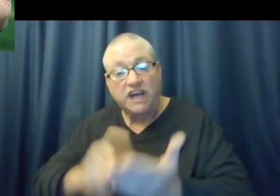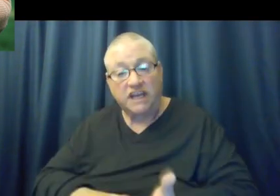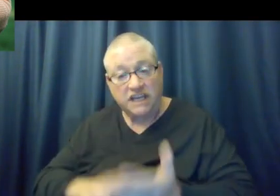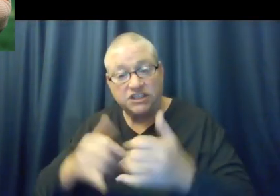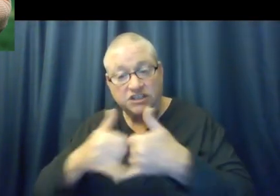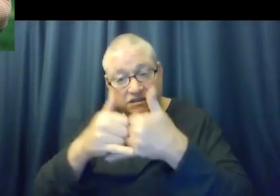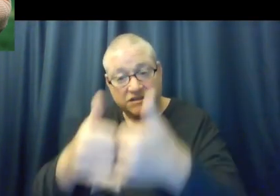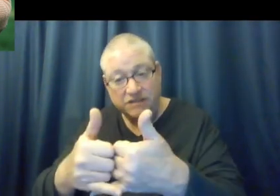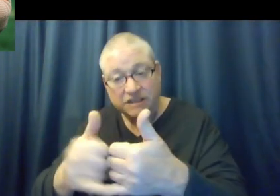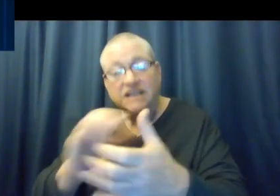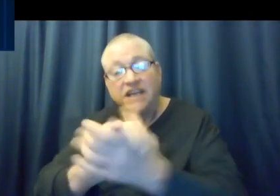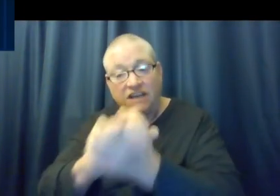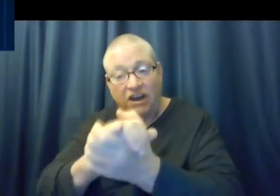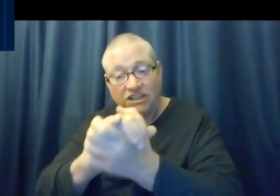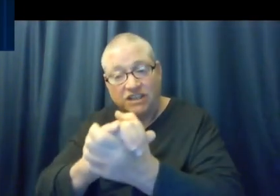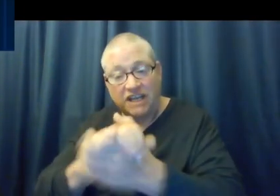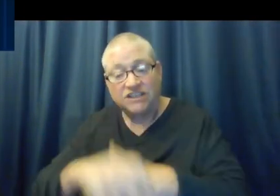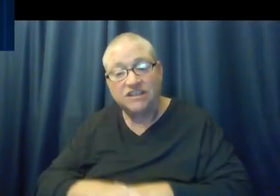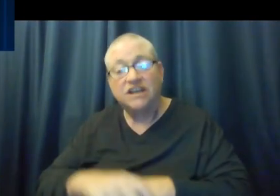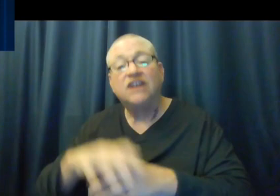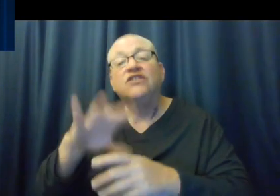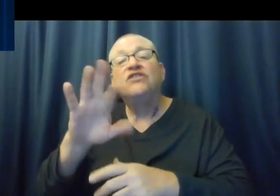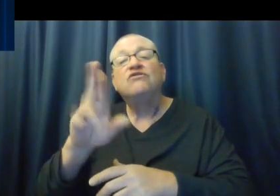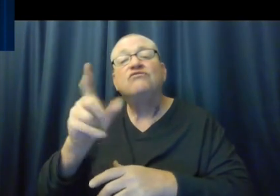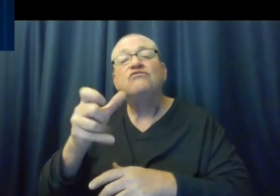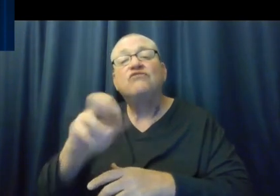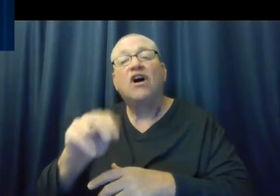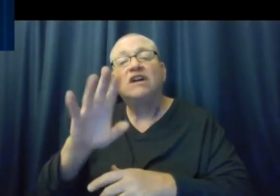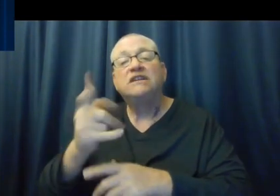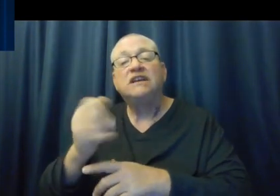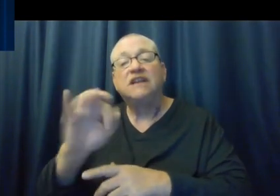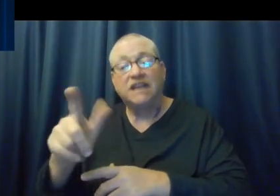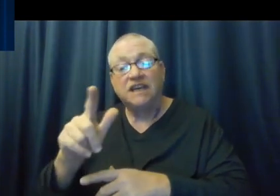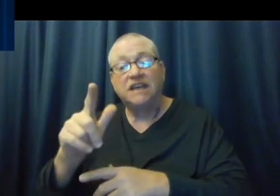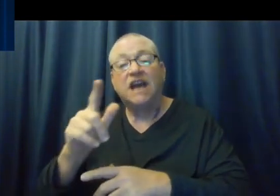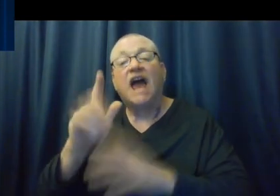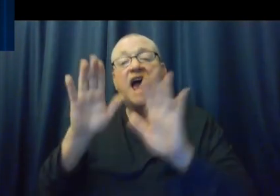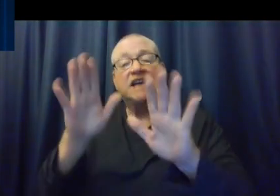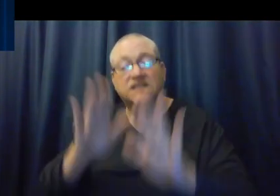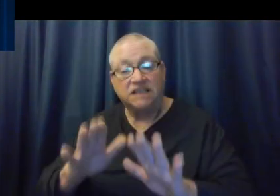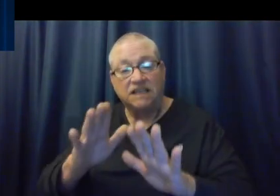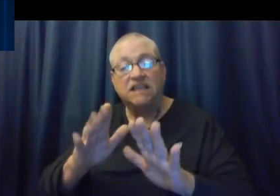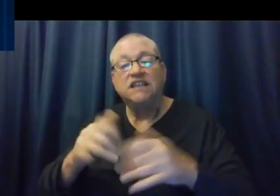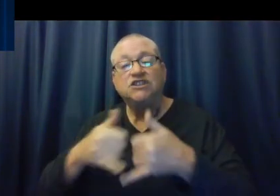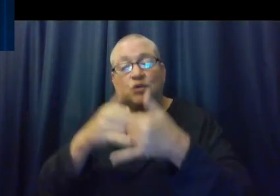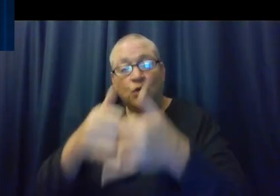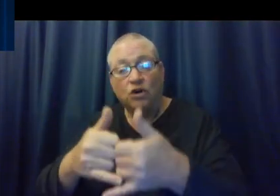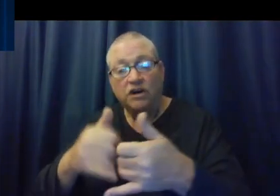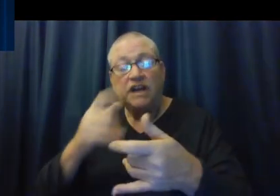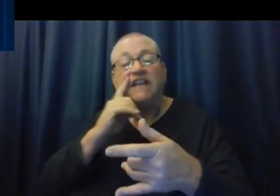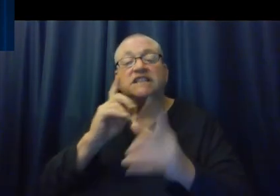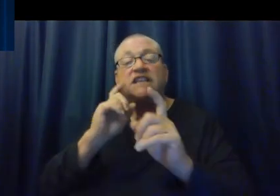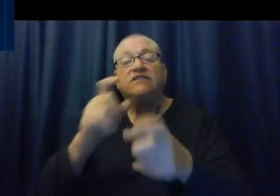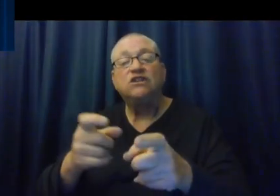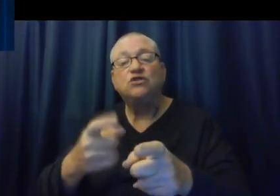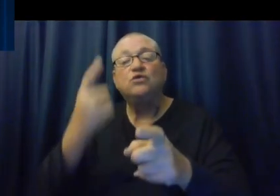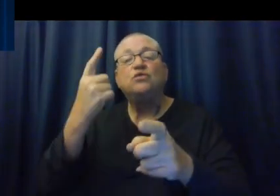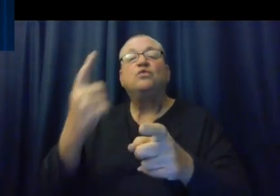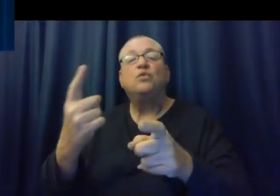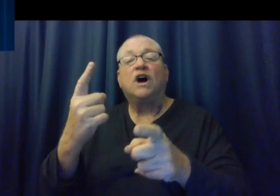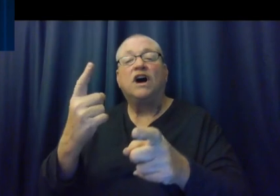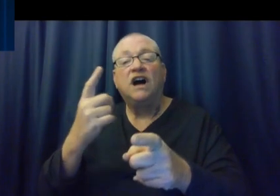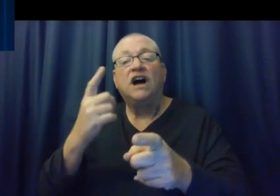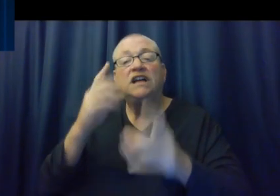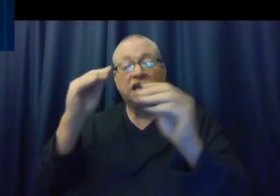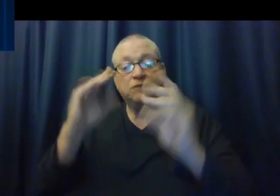you, Justina. The Ronald Klein Connect Excellence in Teaching Award is presented annually to one instructor or